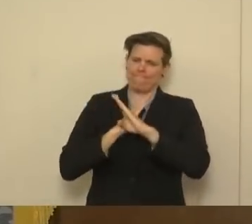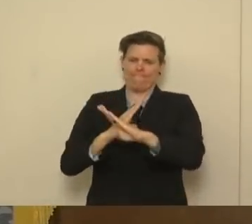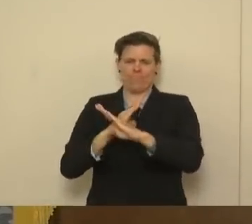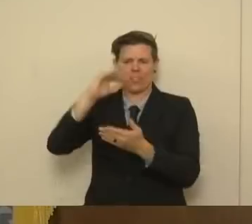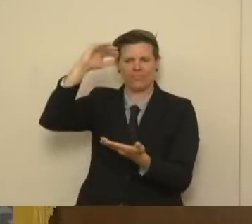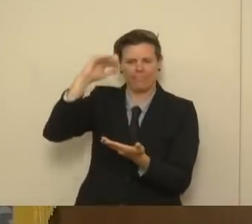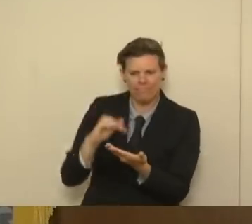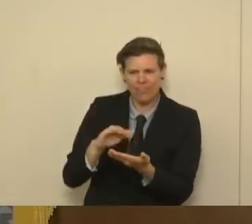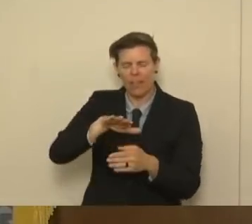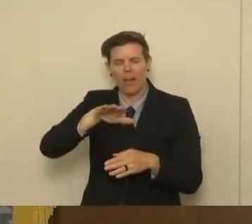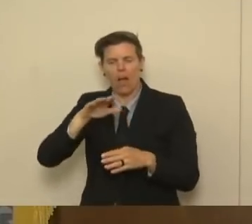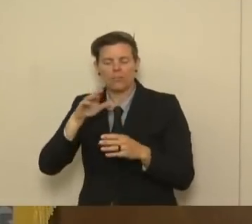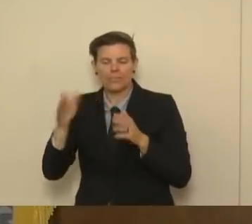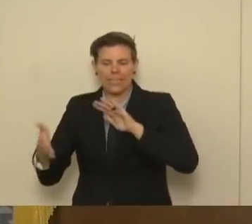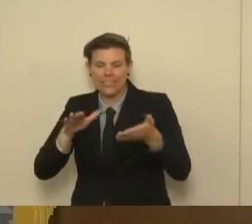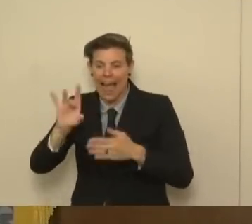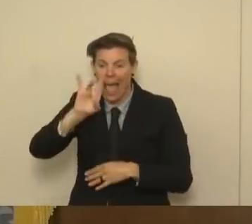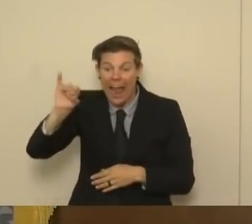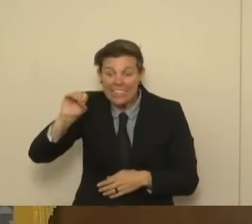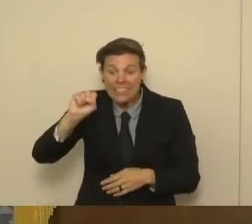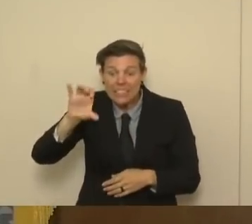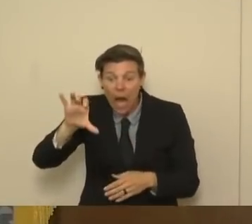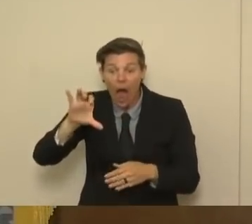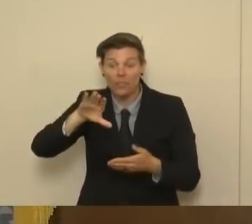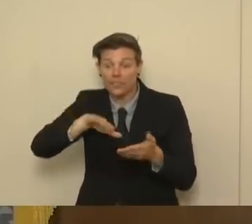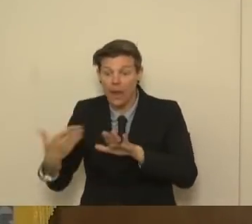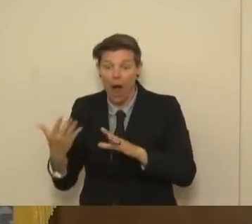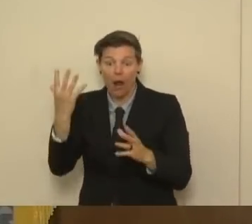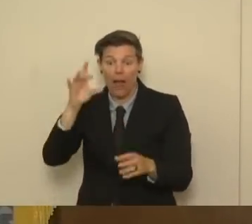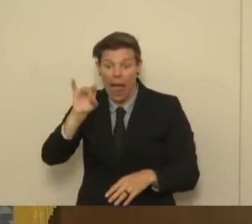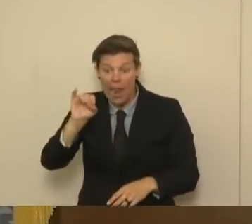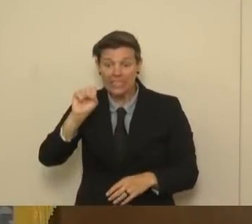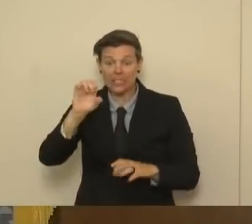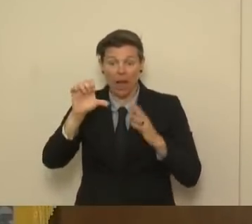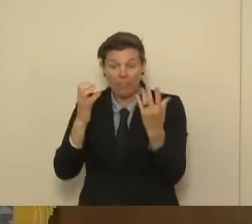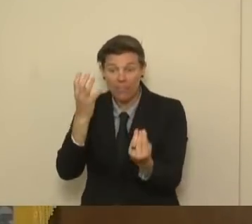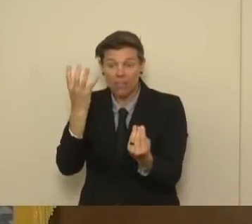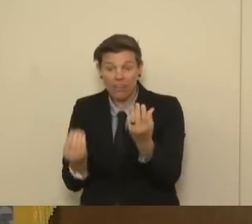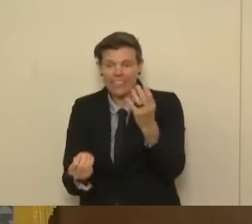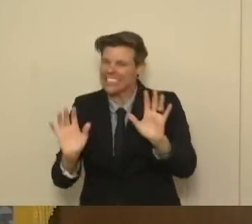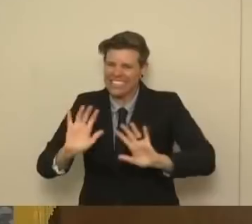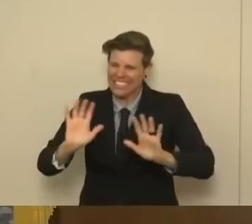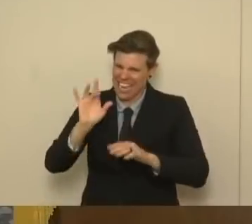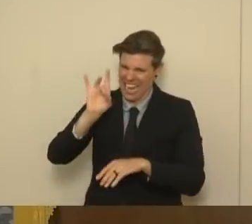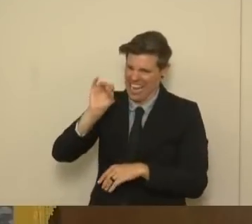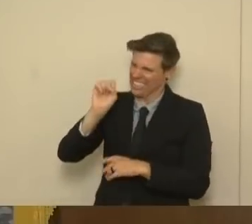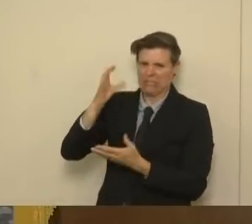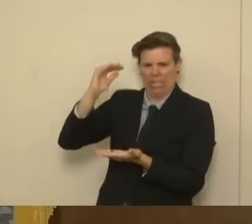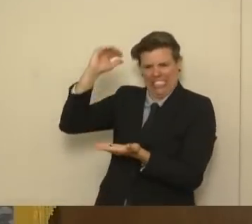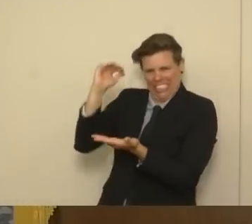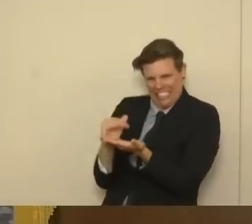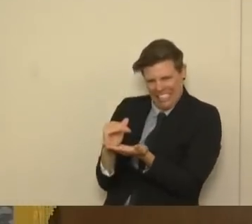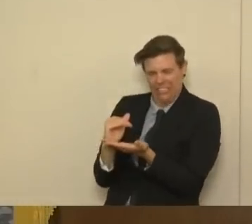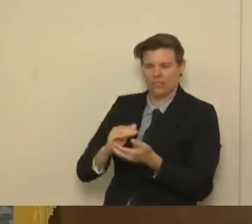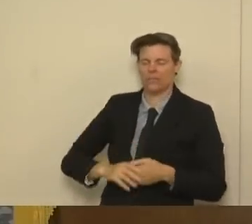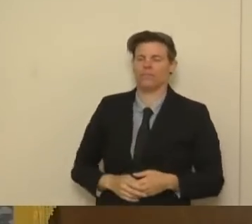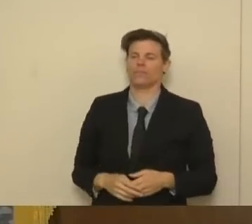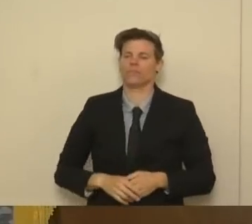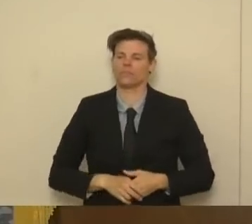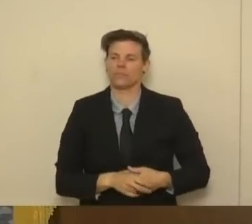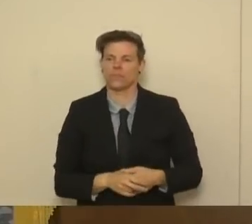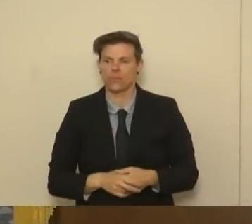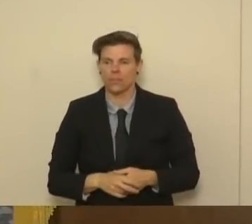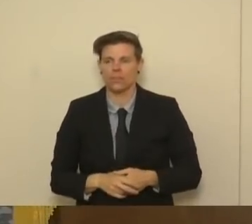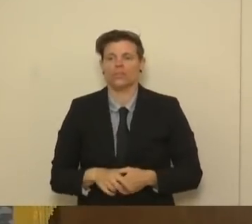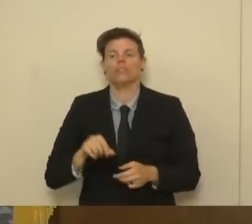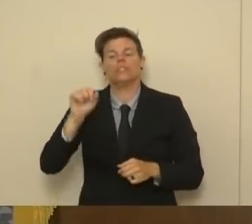don't talk enough about, although we started today, that while people absolutely are recovering from